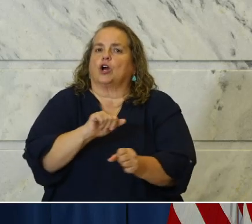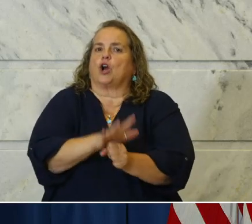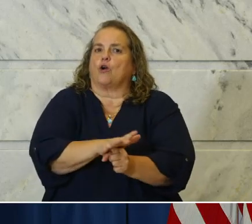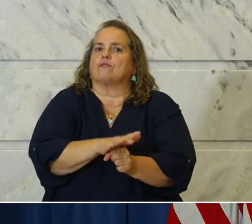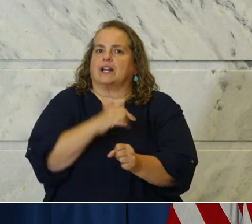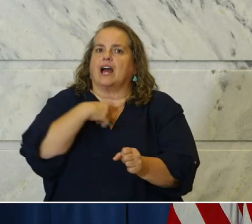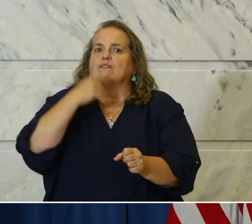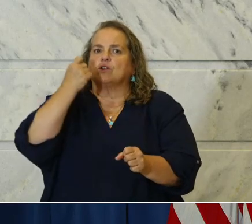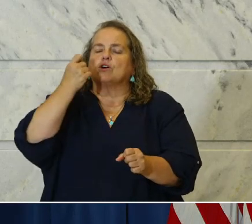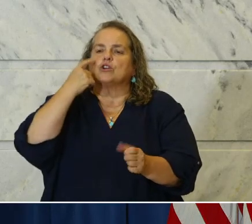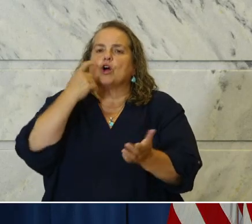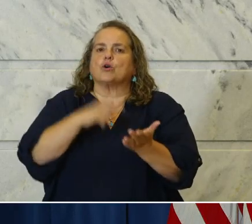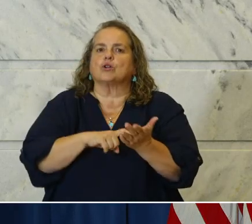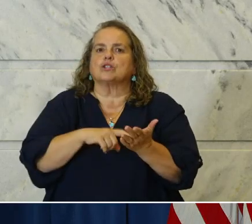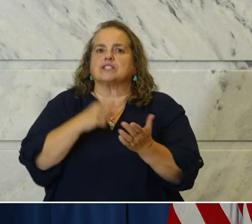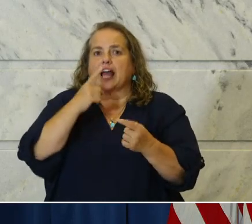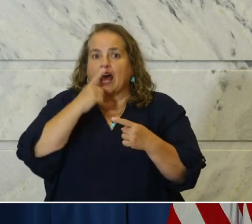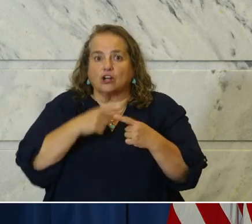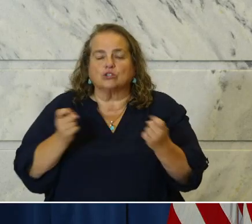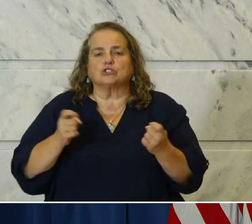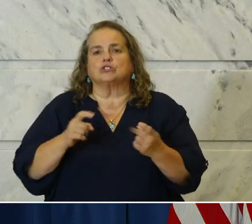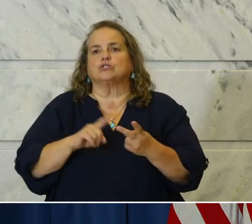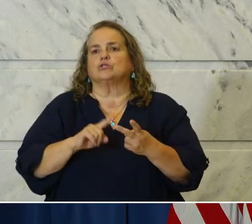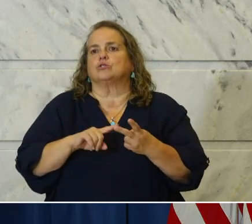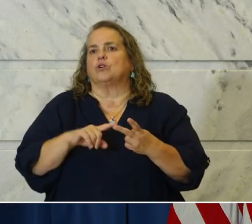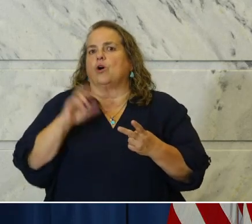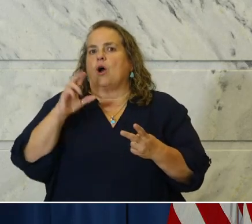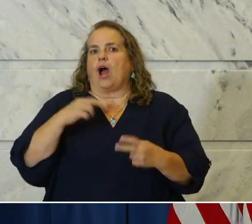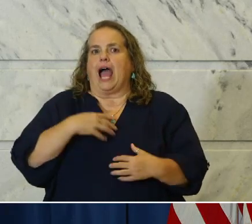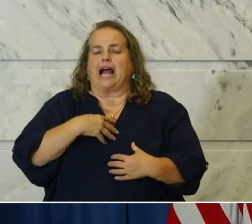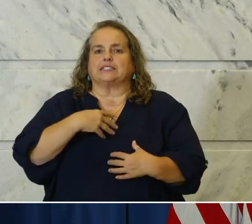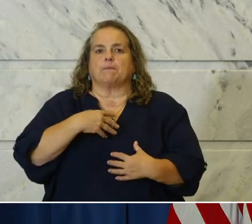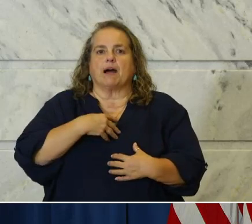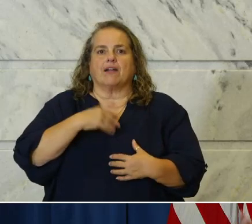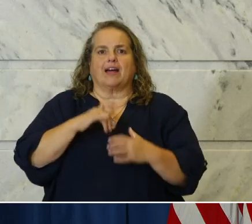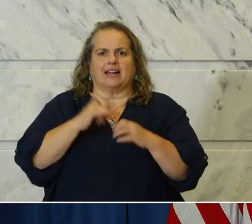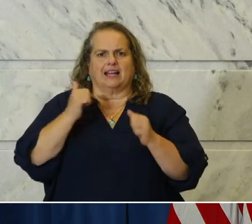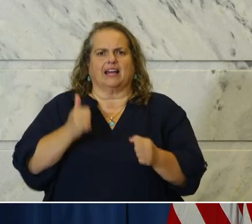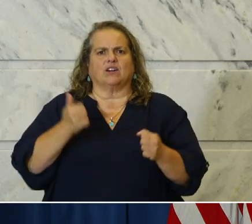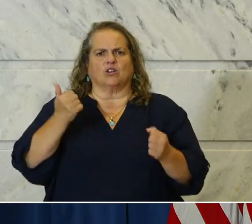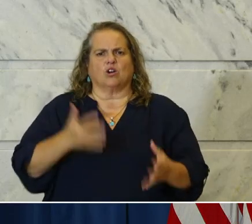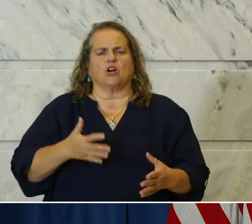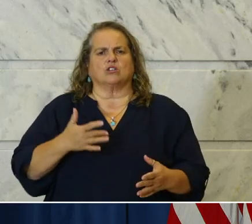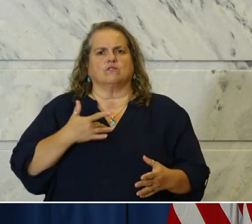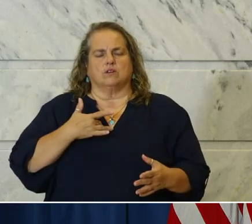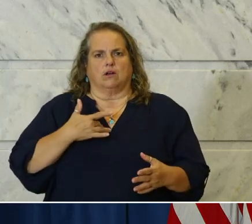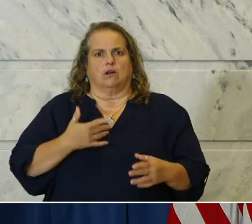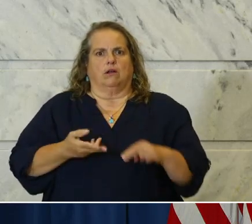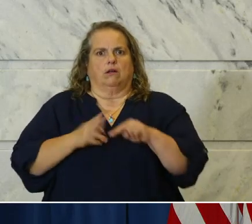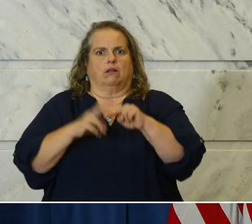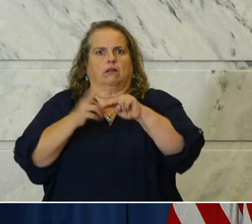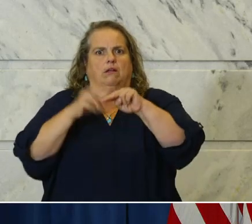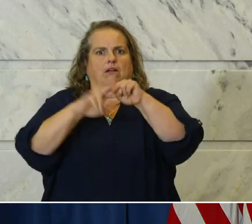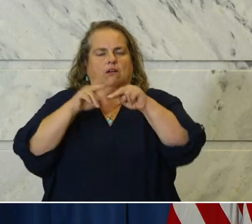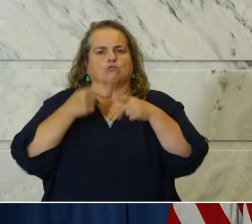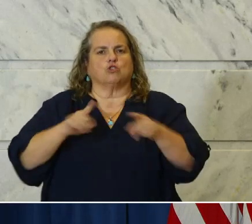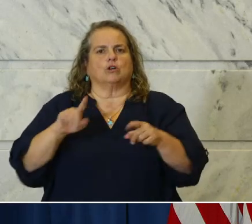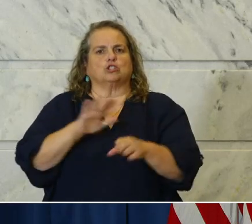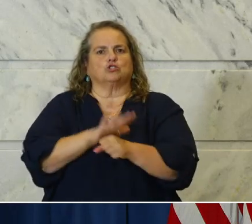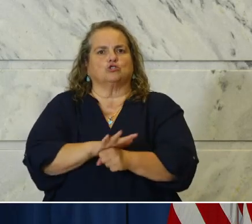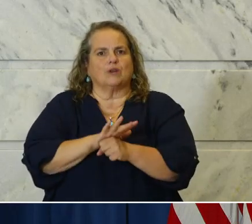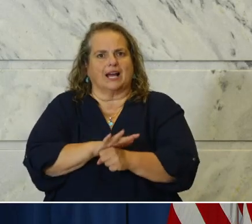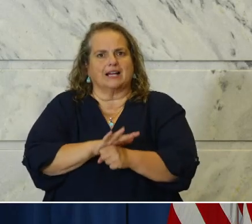noticed whether it's allergies or a little bit of asthma that can be, exacerbated a little bit with everything that's going